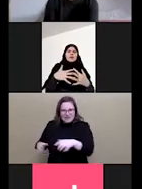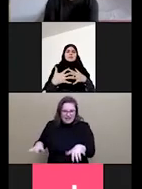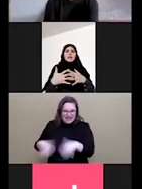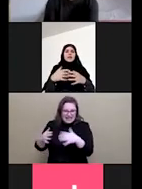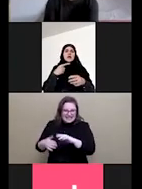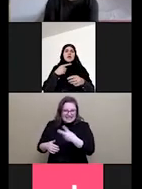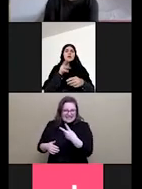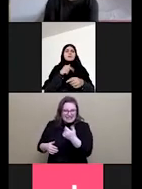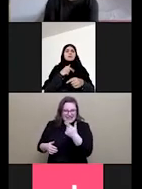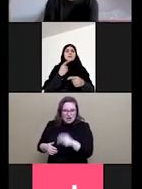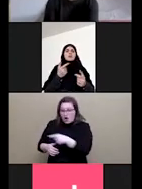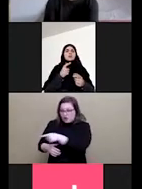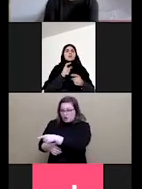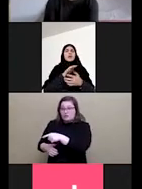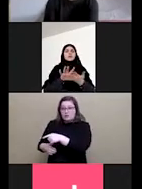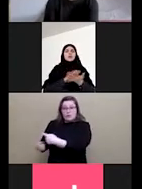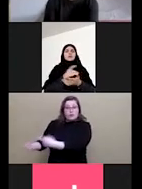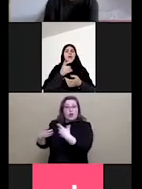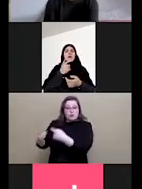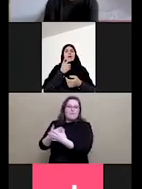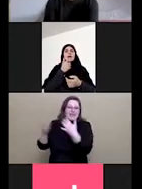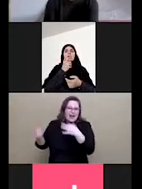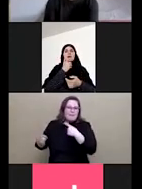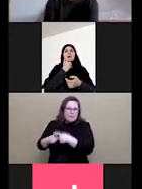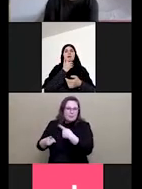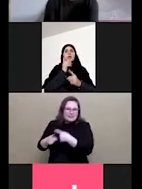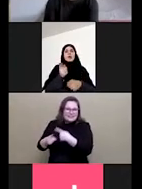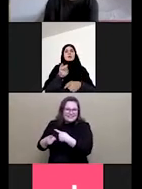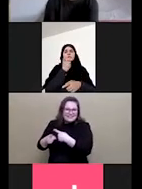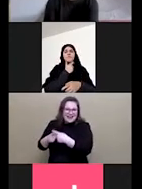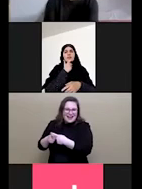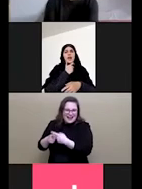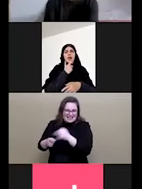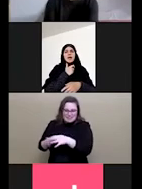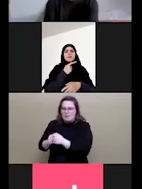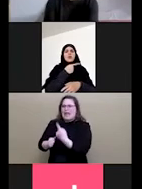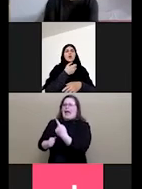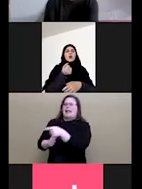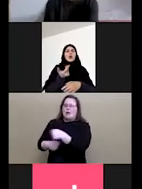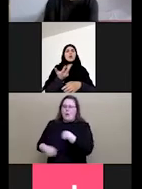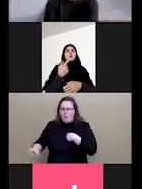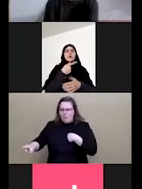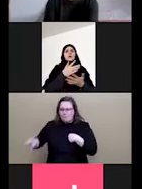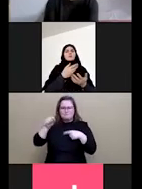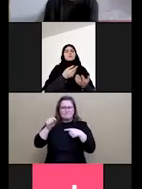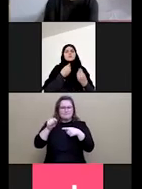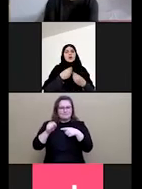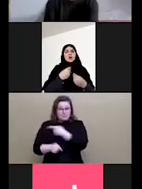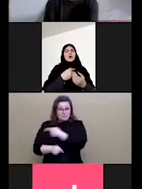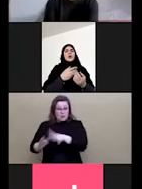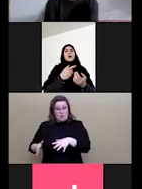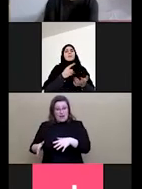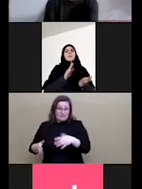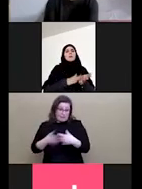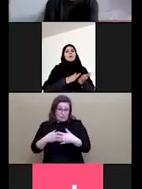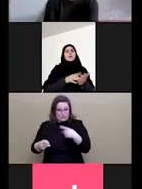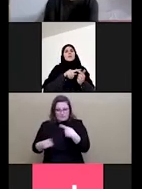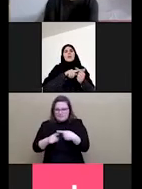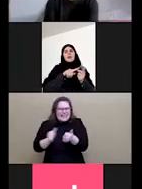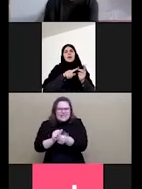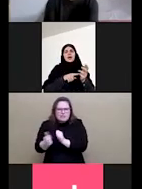very, very positive examples, but one of these for me was really enlightening, that they organized the sports activities,